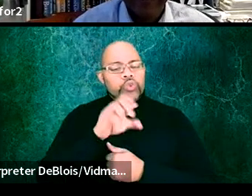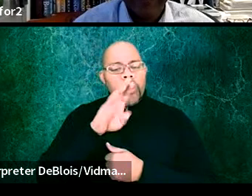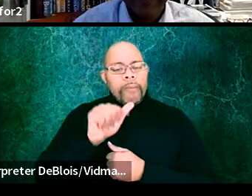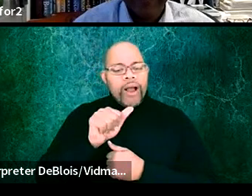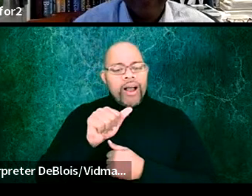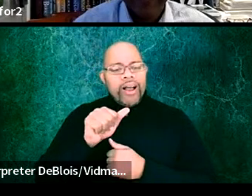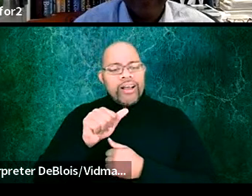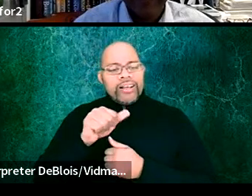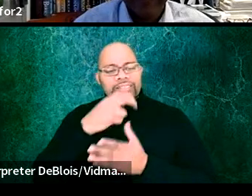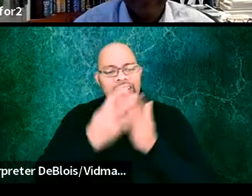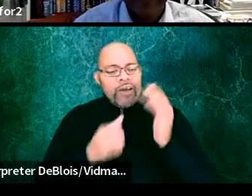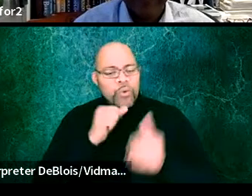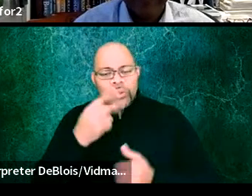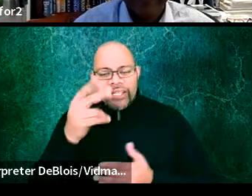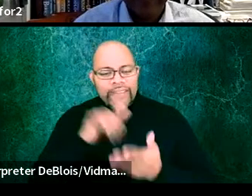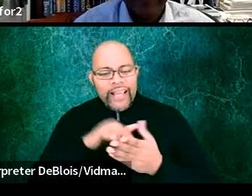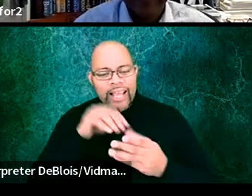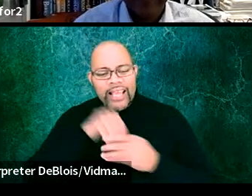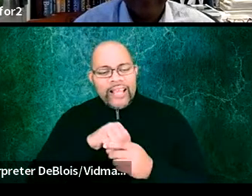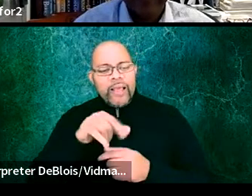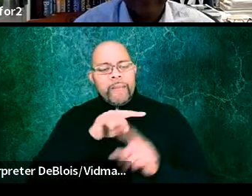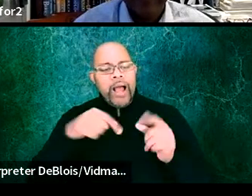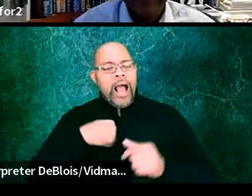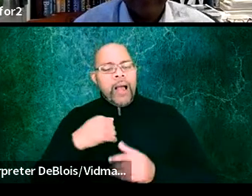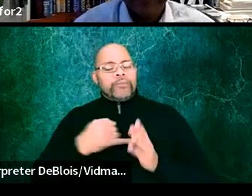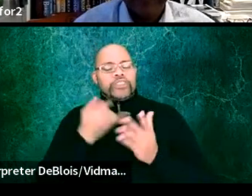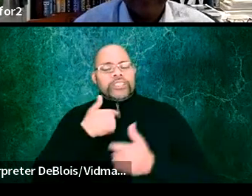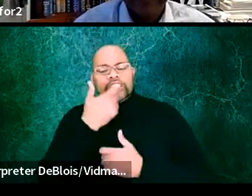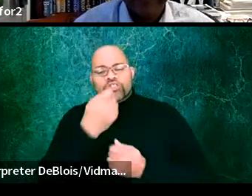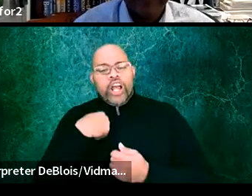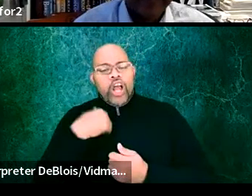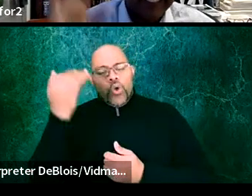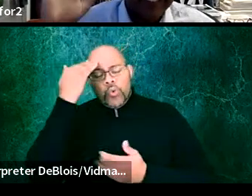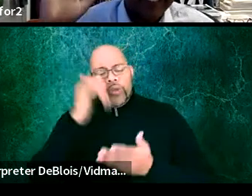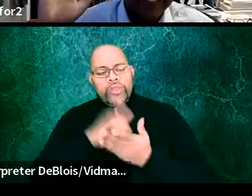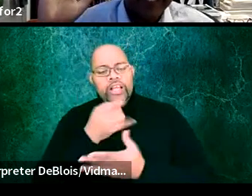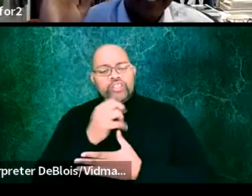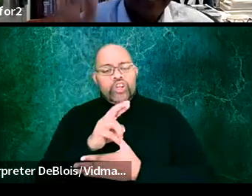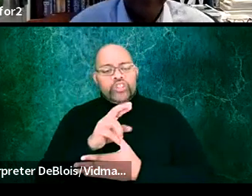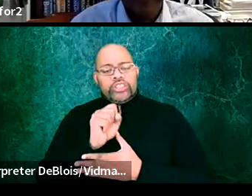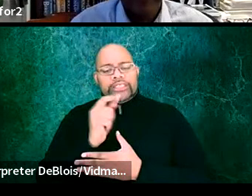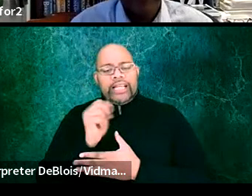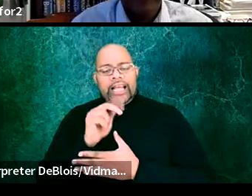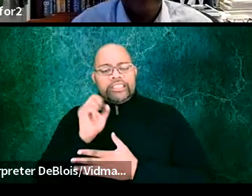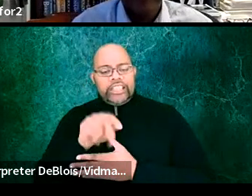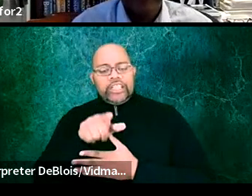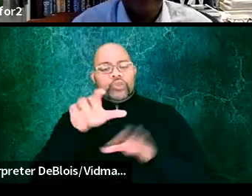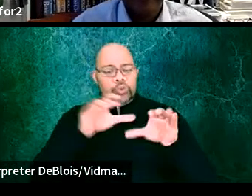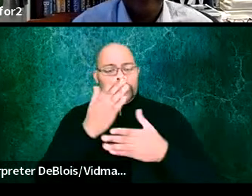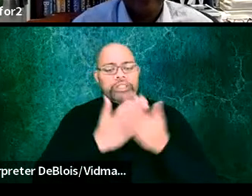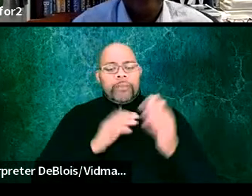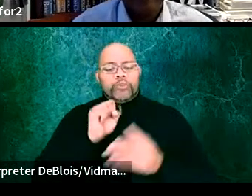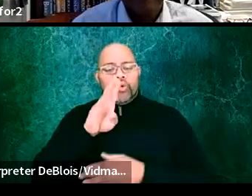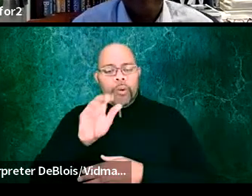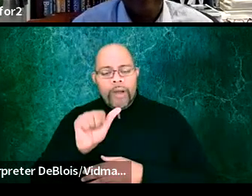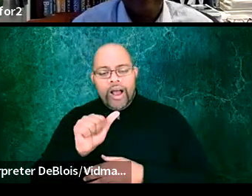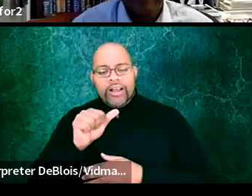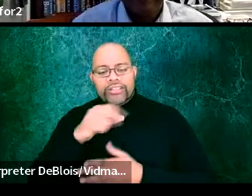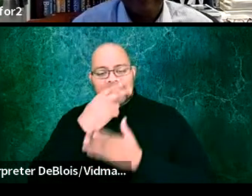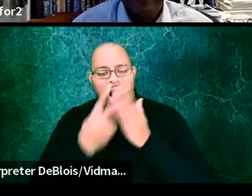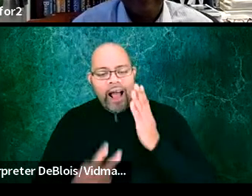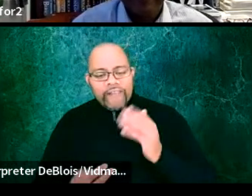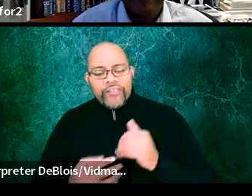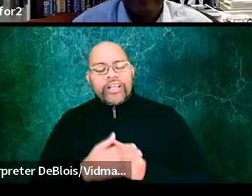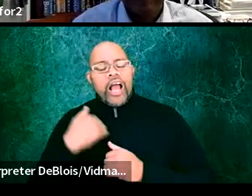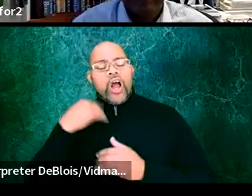diving? I don't see this in the, but I'm just interested. I know that Dr. Stanton is doing scuba diving, and